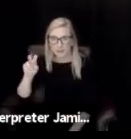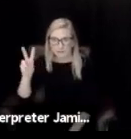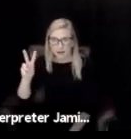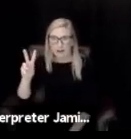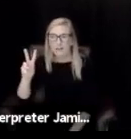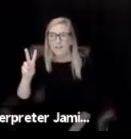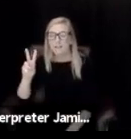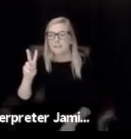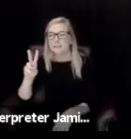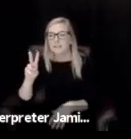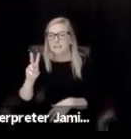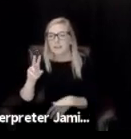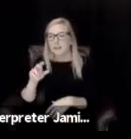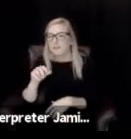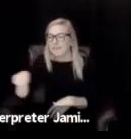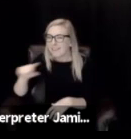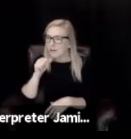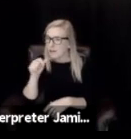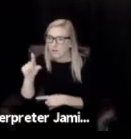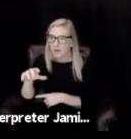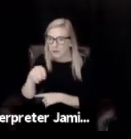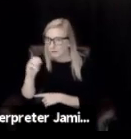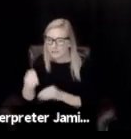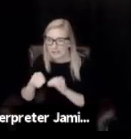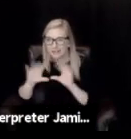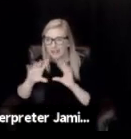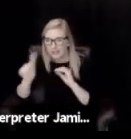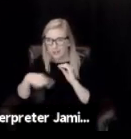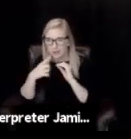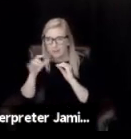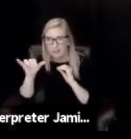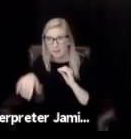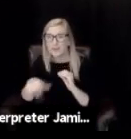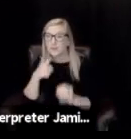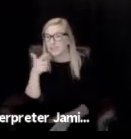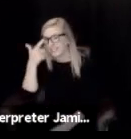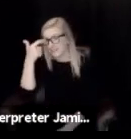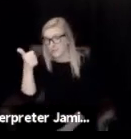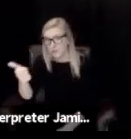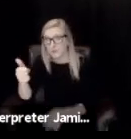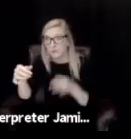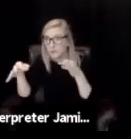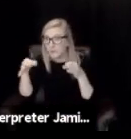line, and they're not 100% clear on it, and it's up to you to articulate it.